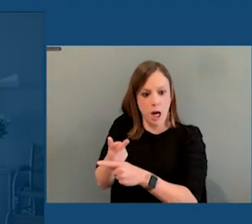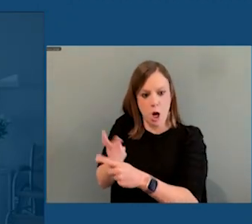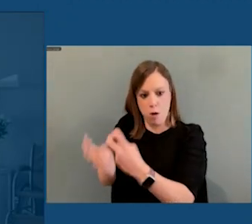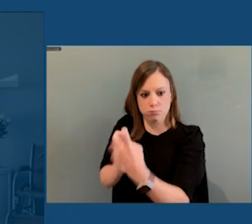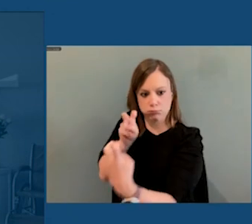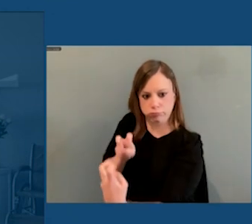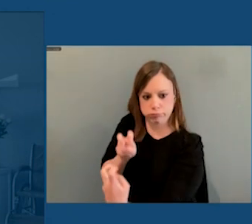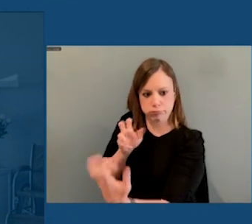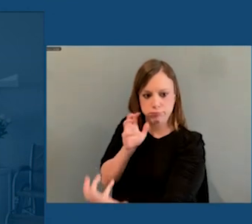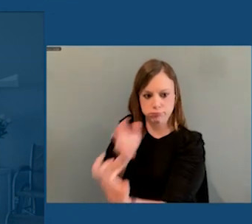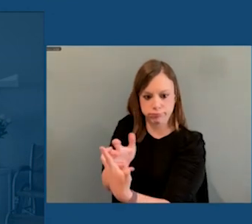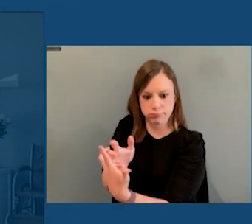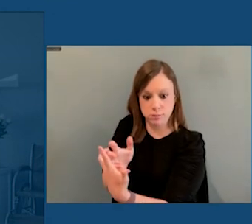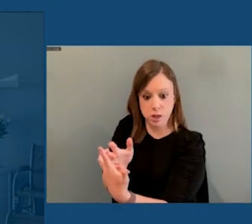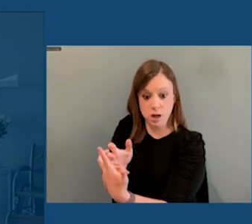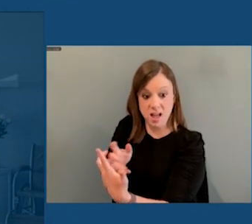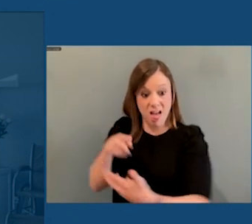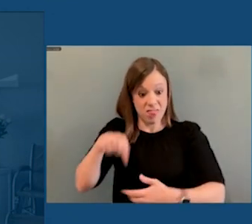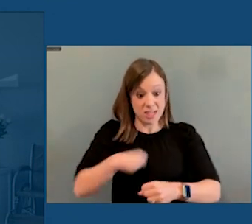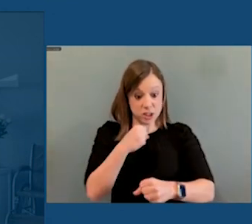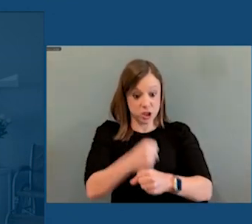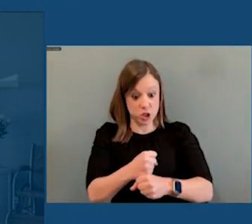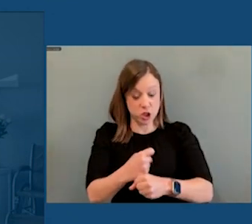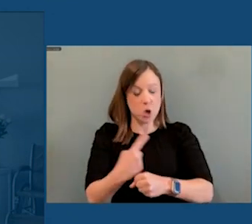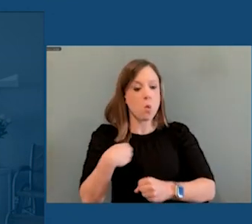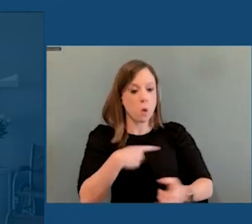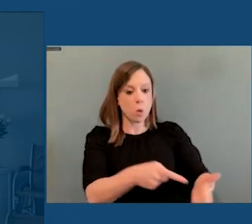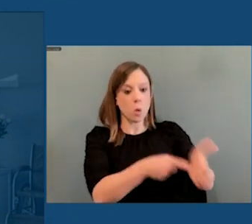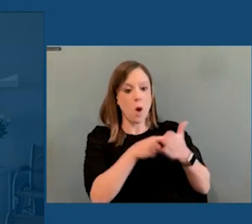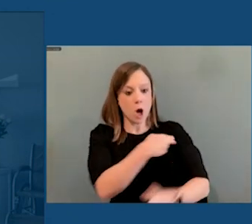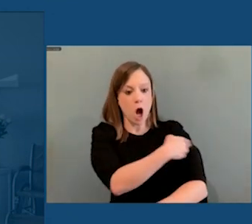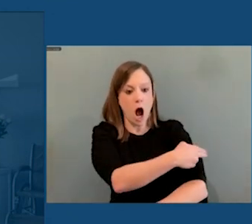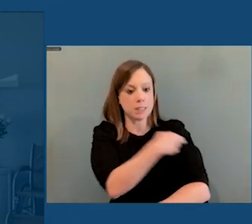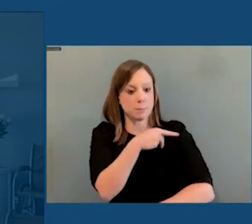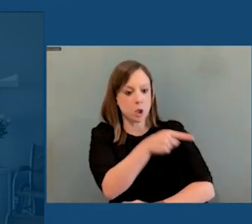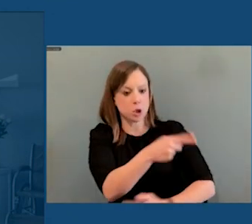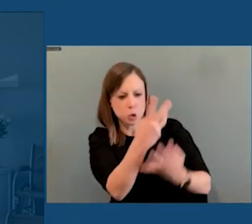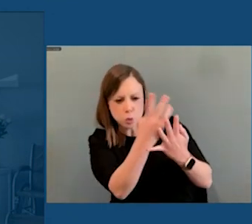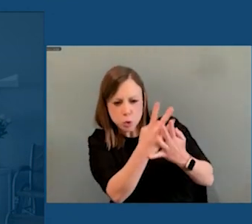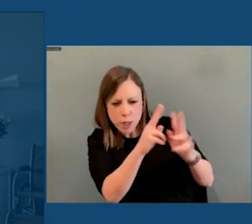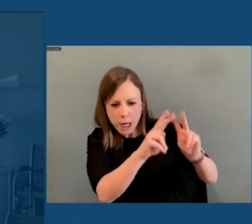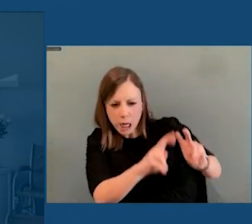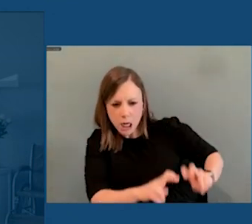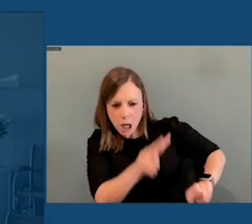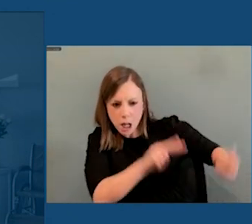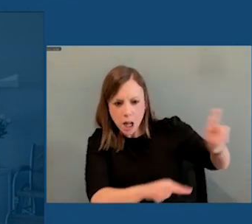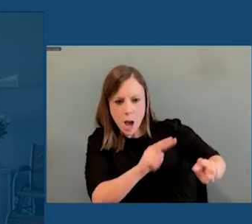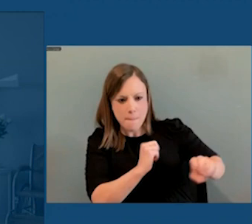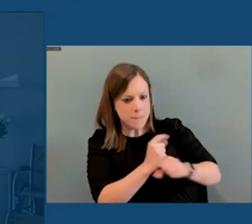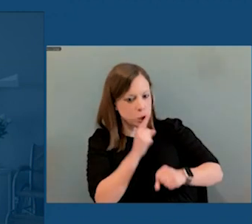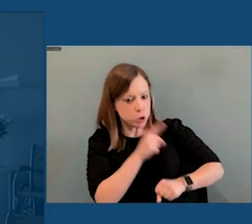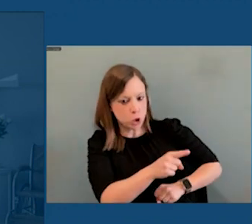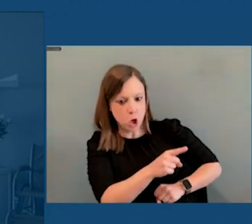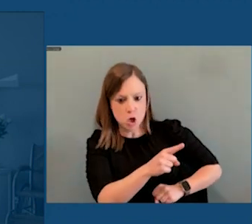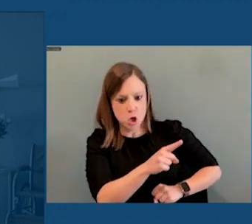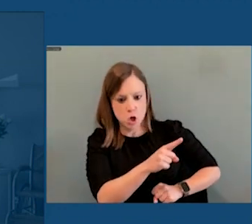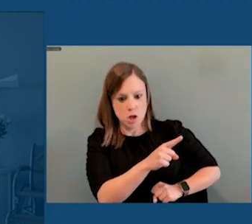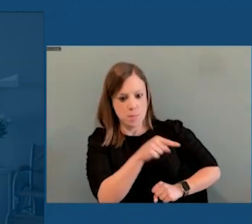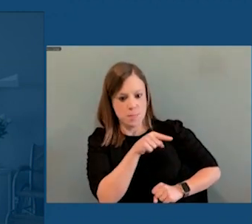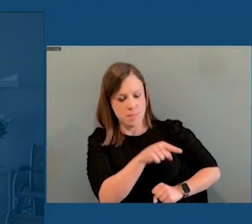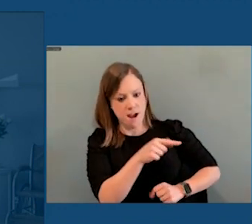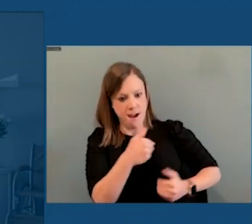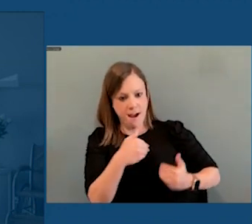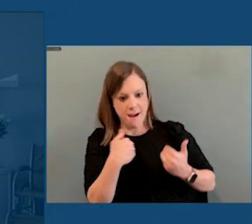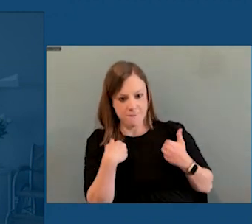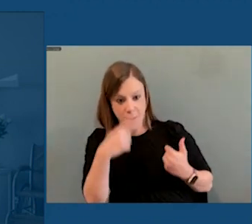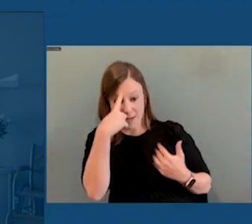to screen patients for mental health conditions, risks like suicide, violence, substance abuse, before they're